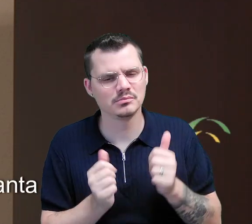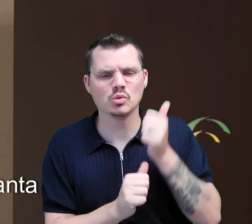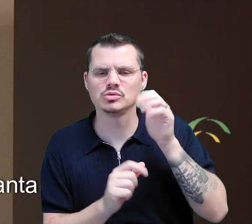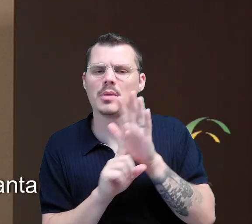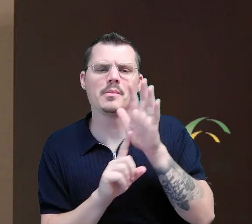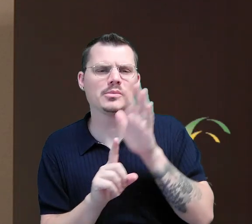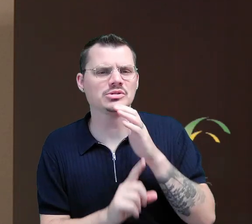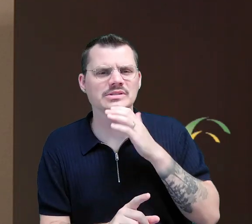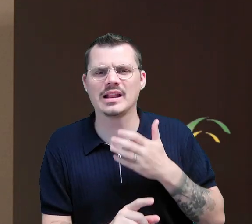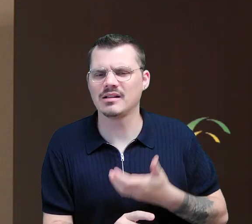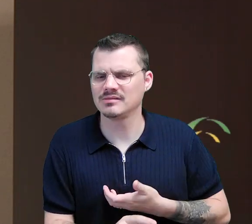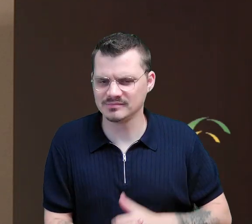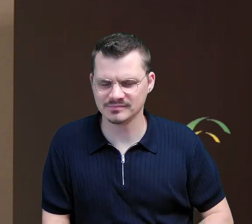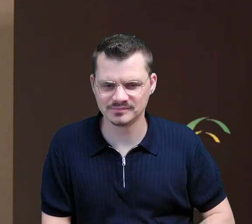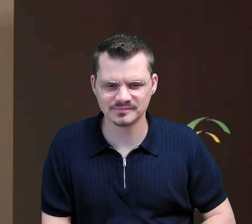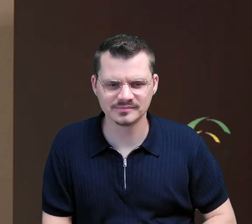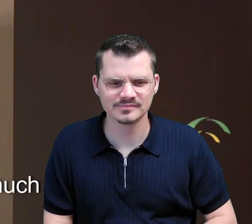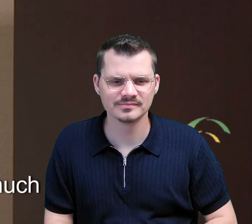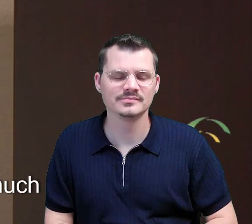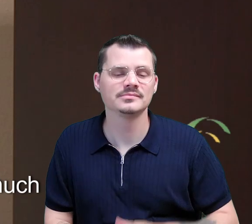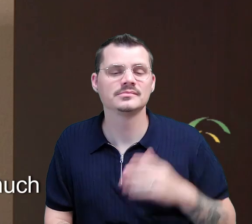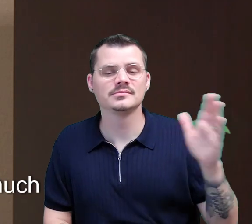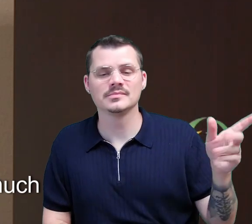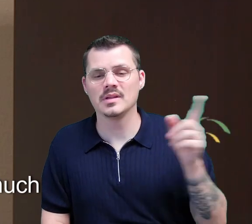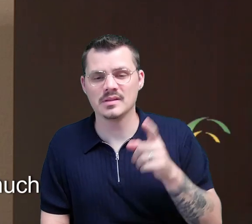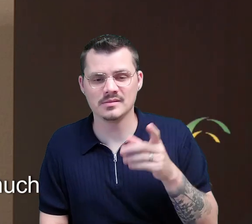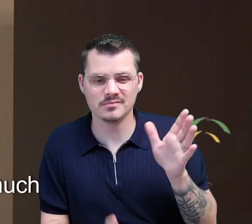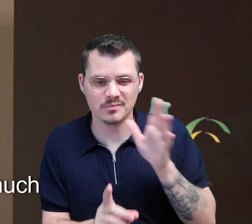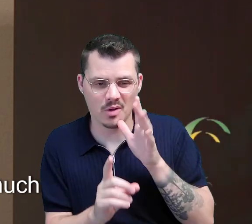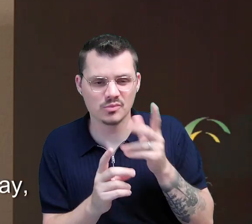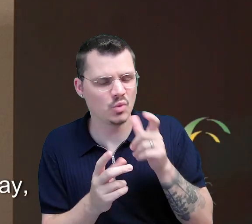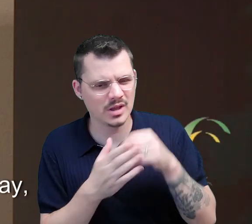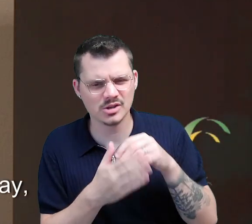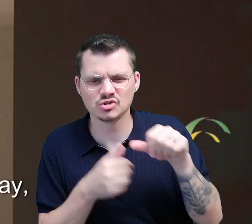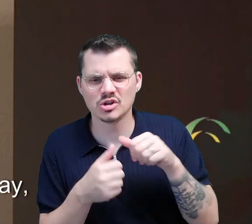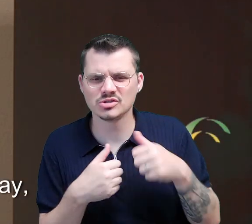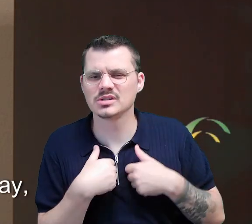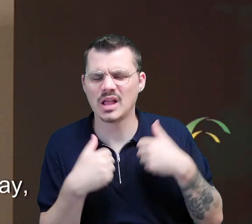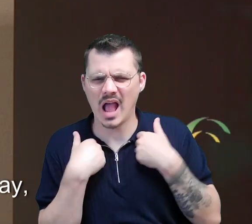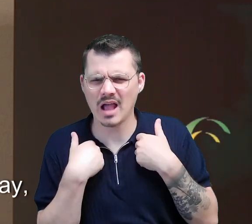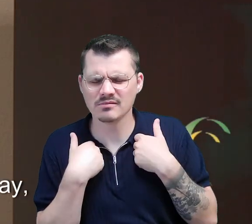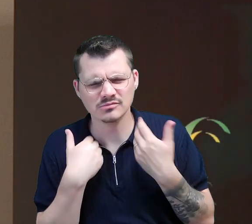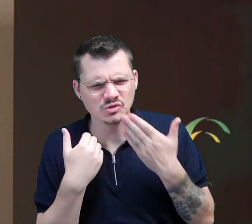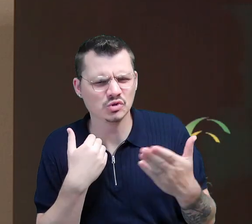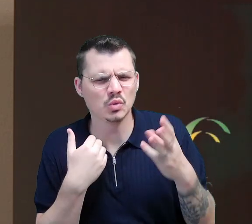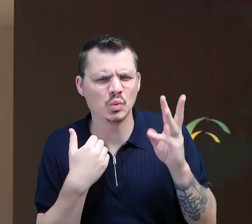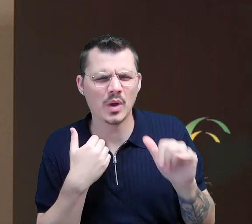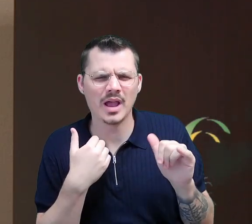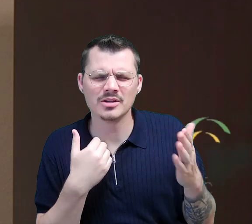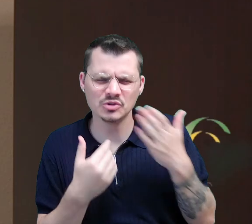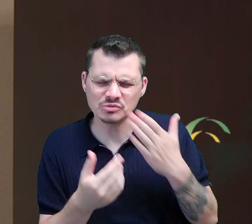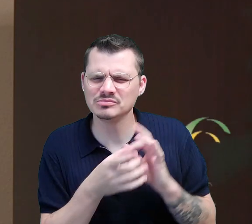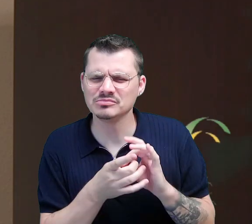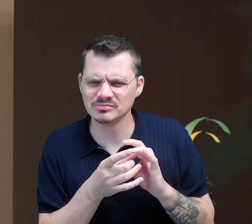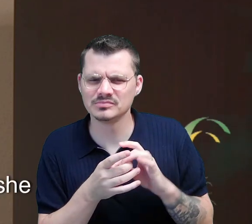most popular Santa around town. Well, after he and his mom, who were very much in each other's lives in a really good way, one of those really